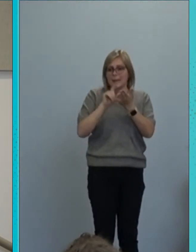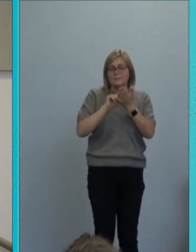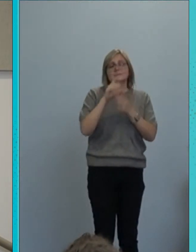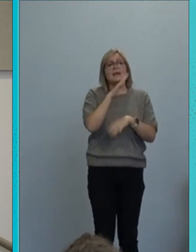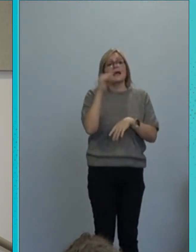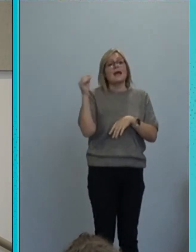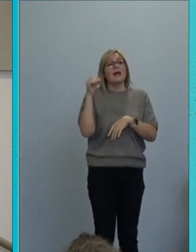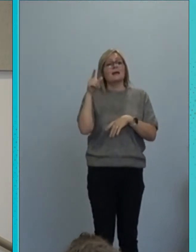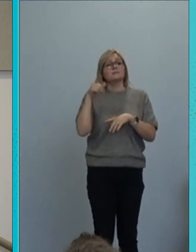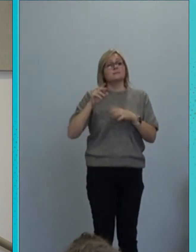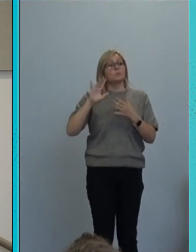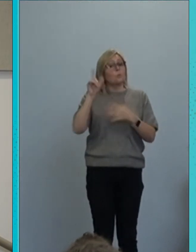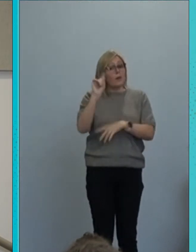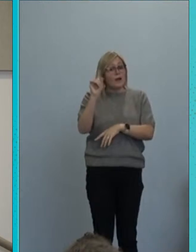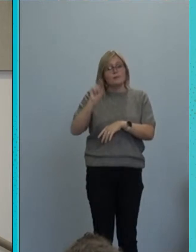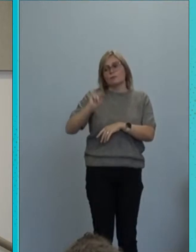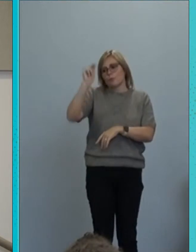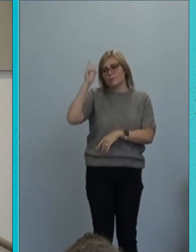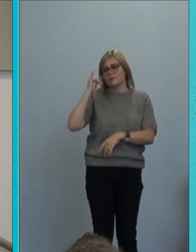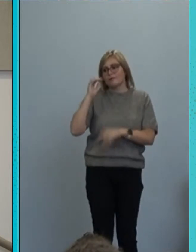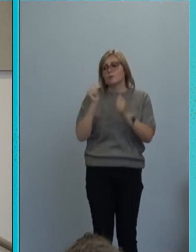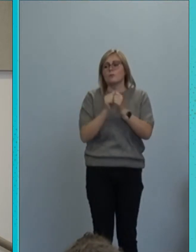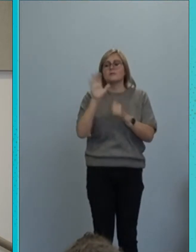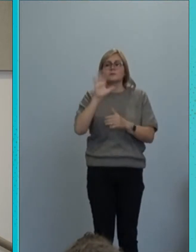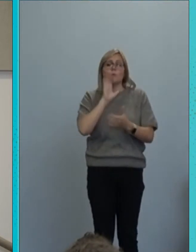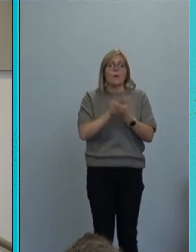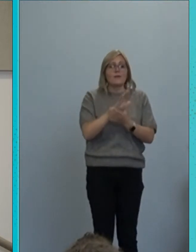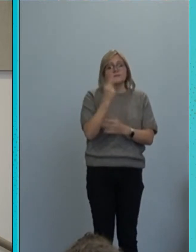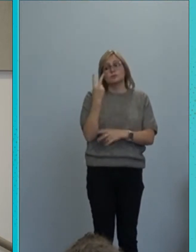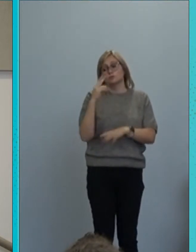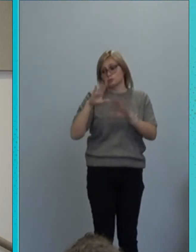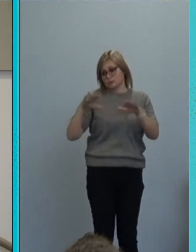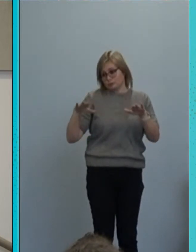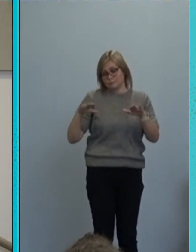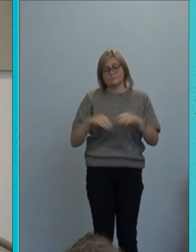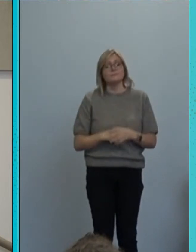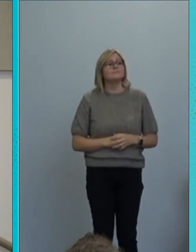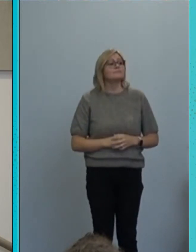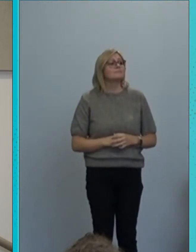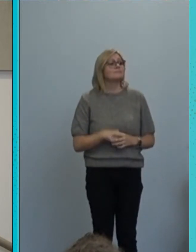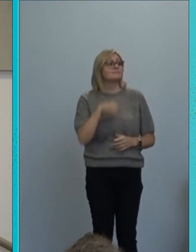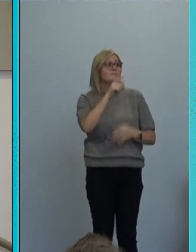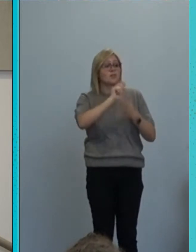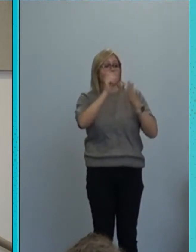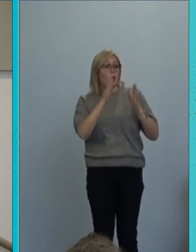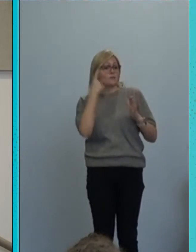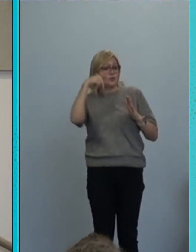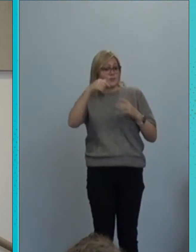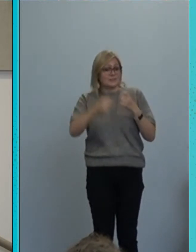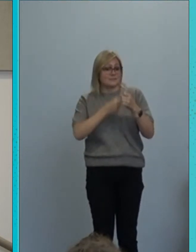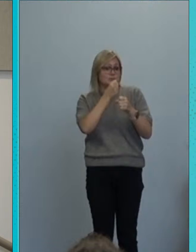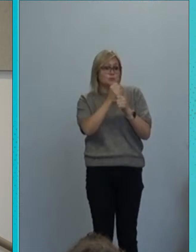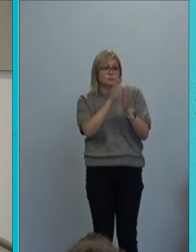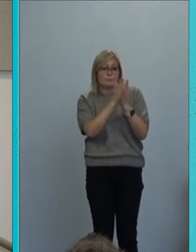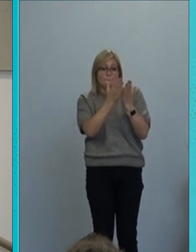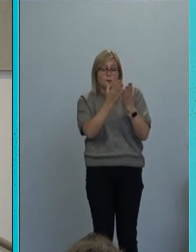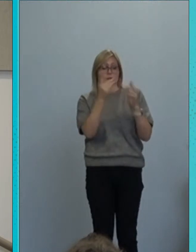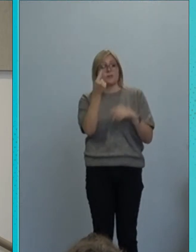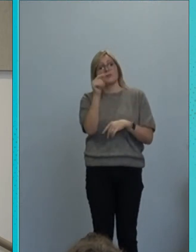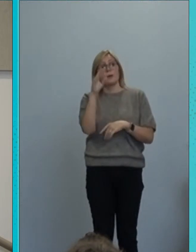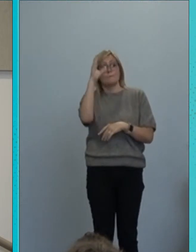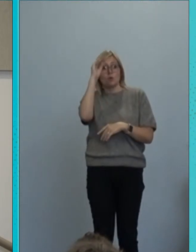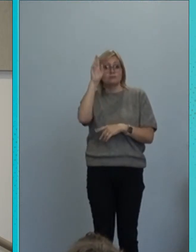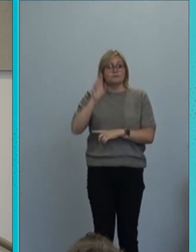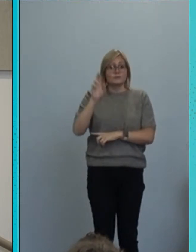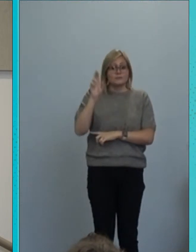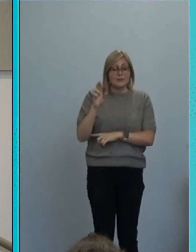Northern California with his wife and 2 children. He's the author of this year's book, The Boys of Riverside,